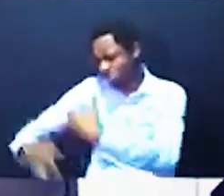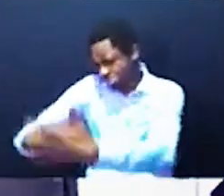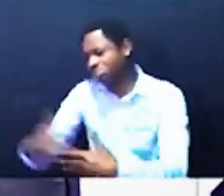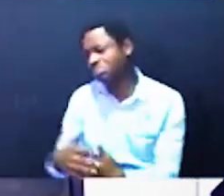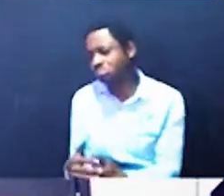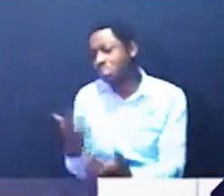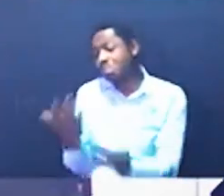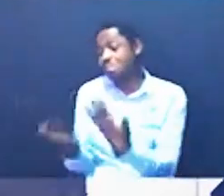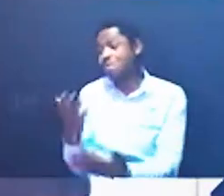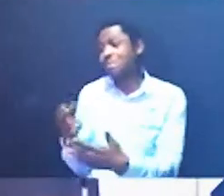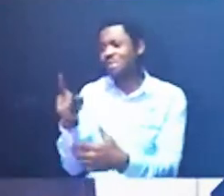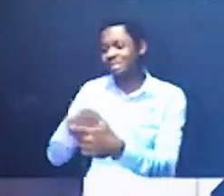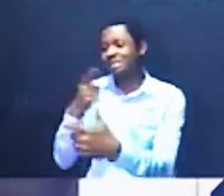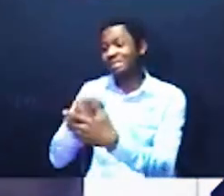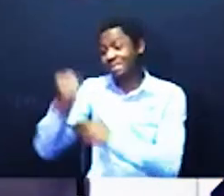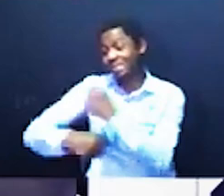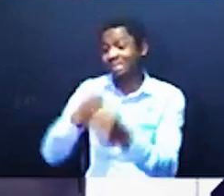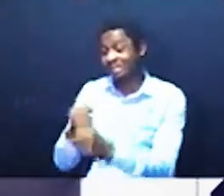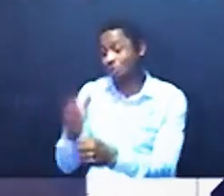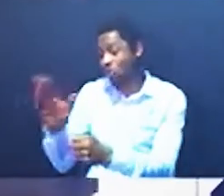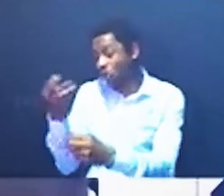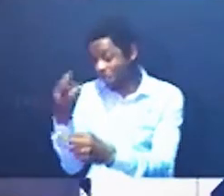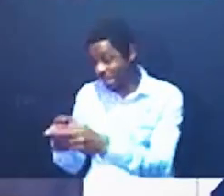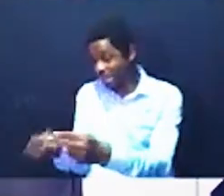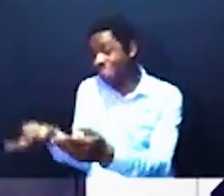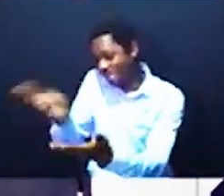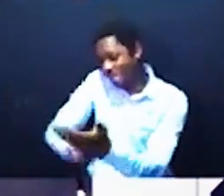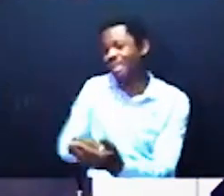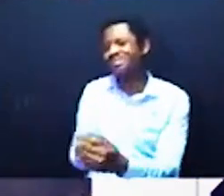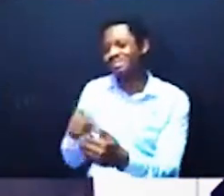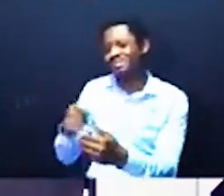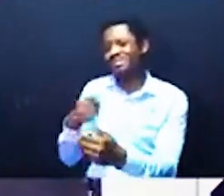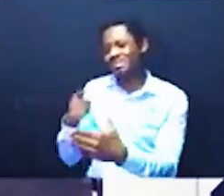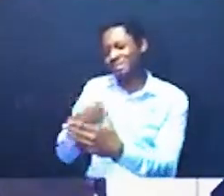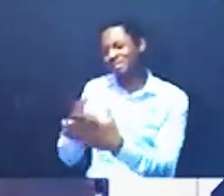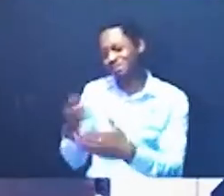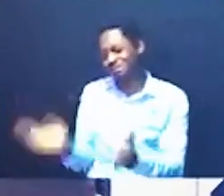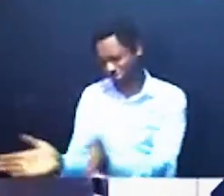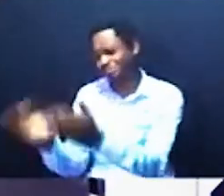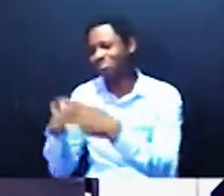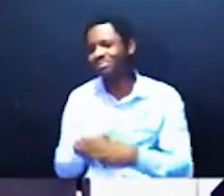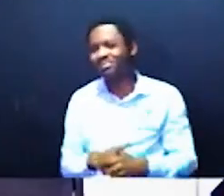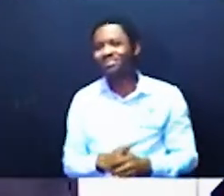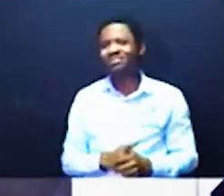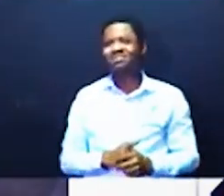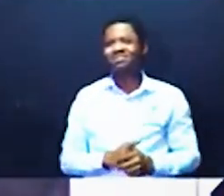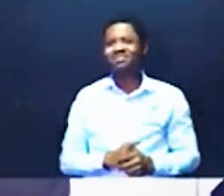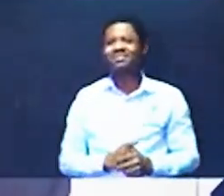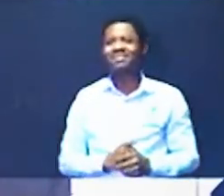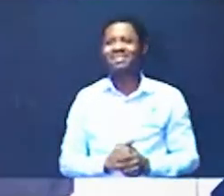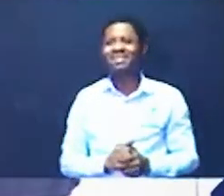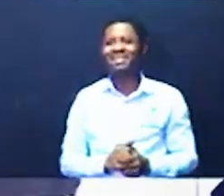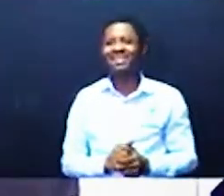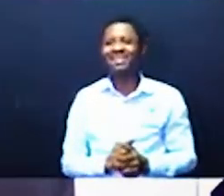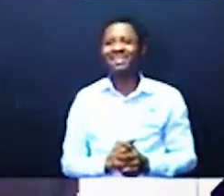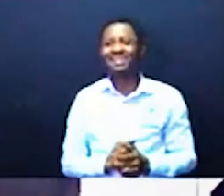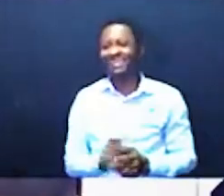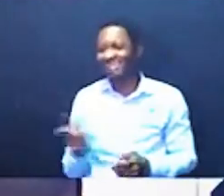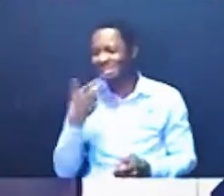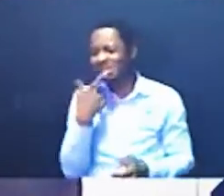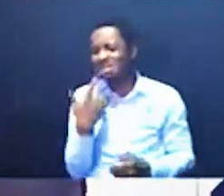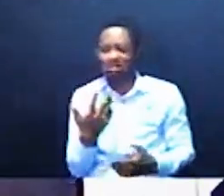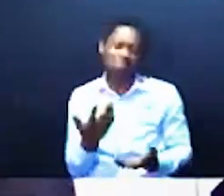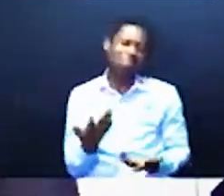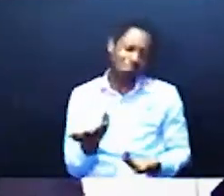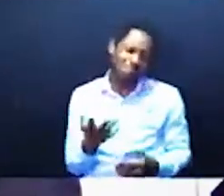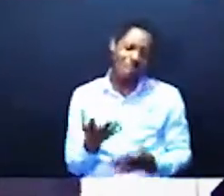they will add you to the list. Tibomodia, you may ye, eh, be a fedine, a dober count. And she said,